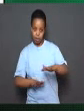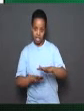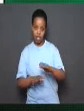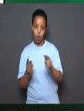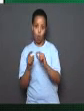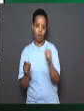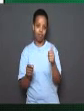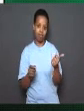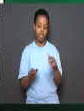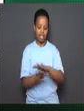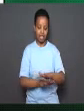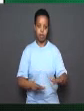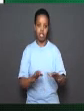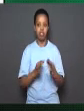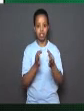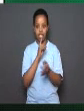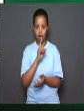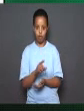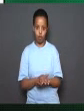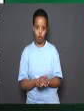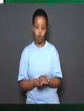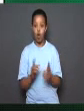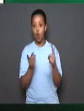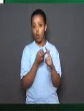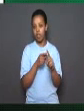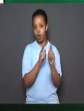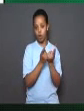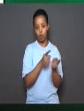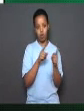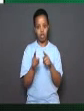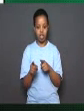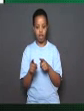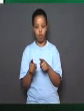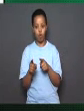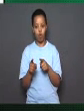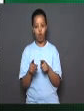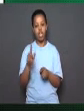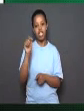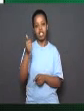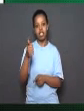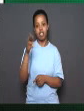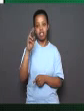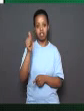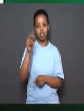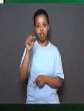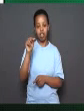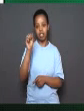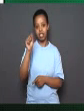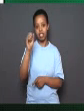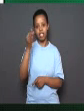substrate to another. The second group is called